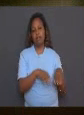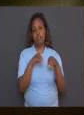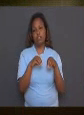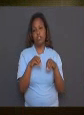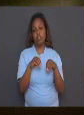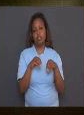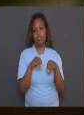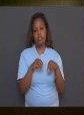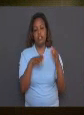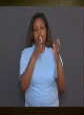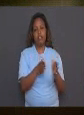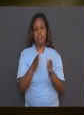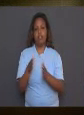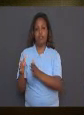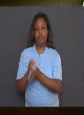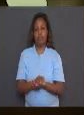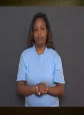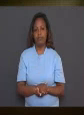Students, let's get ready.